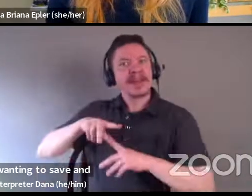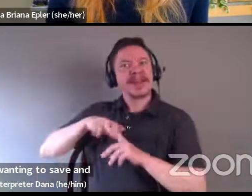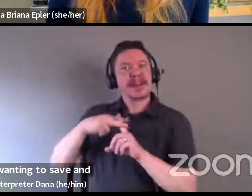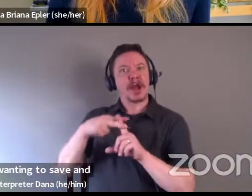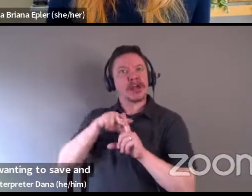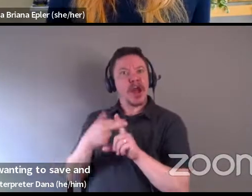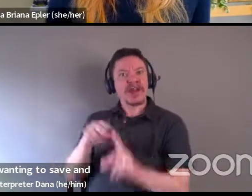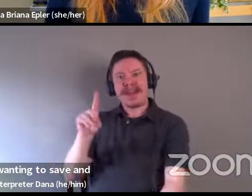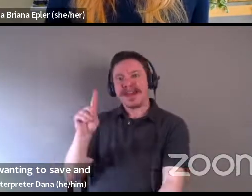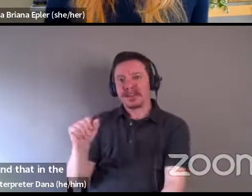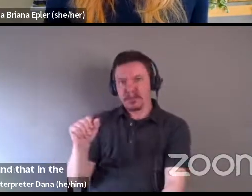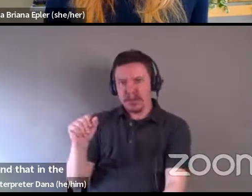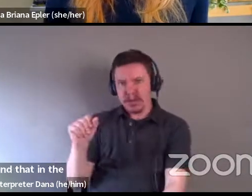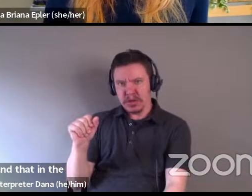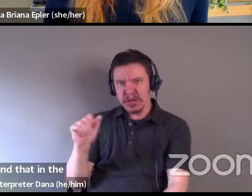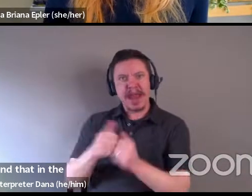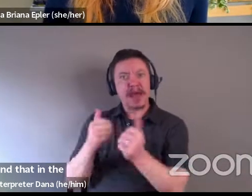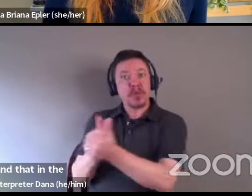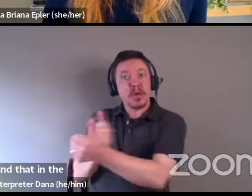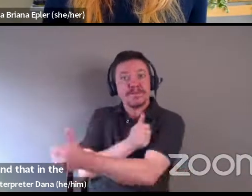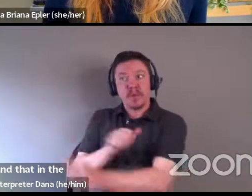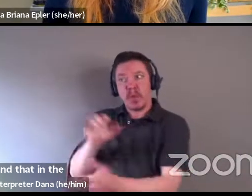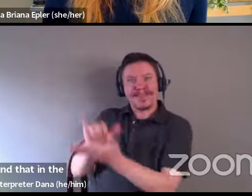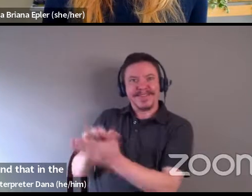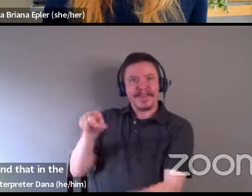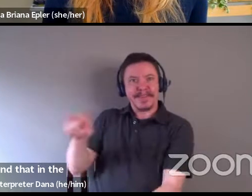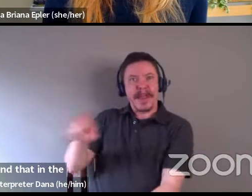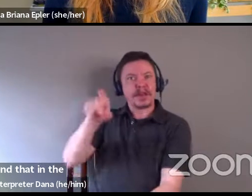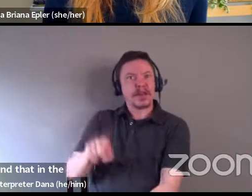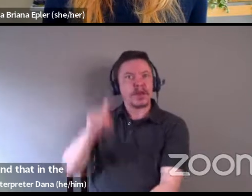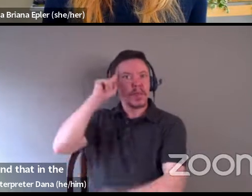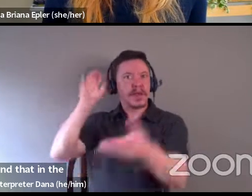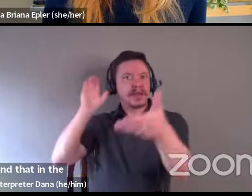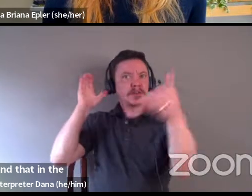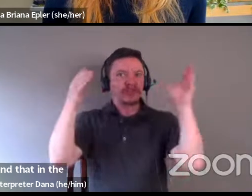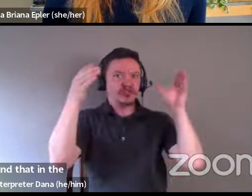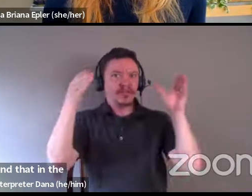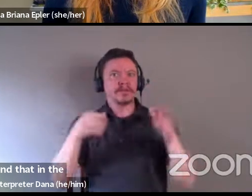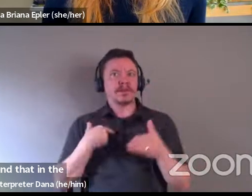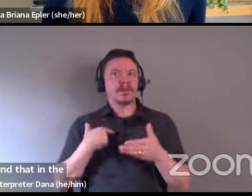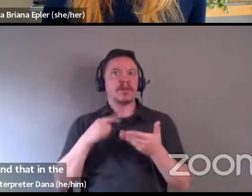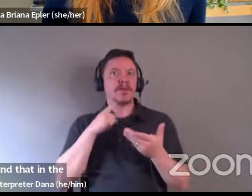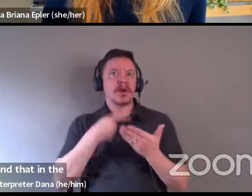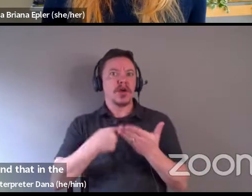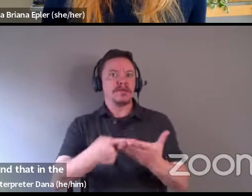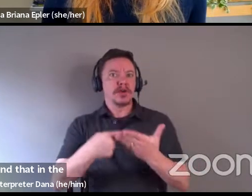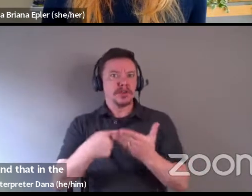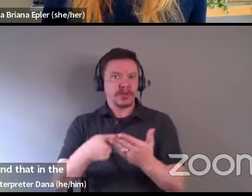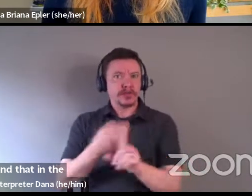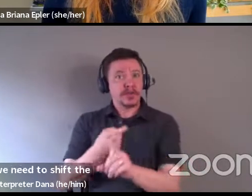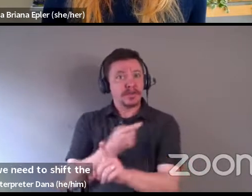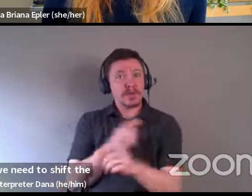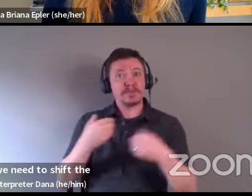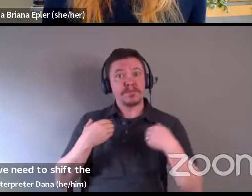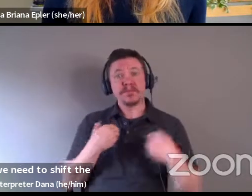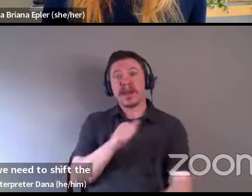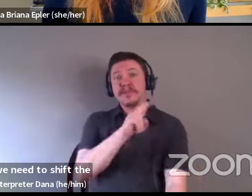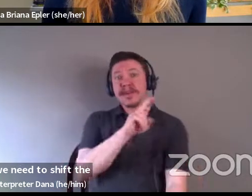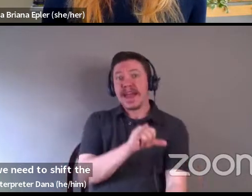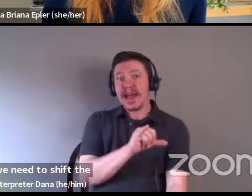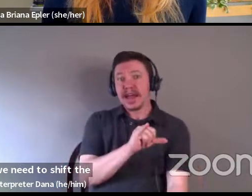disability, I think we need to shift the conversation from having